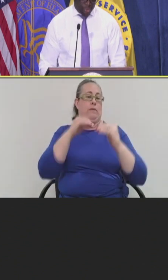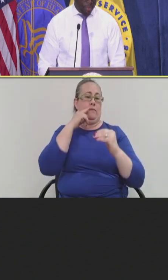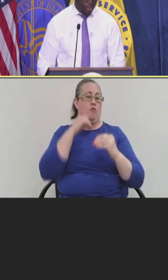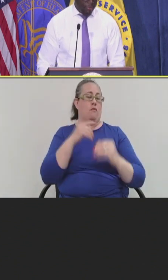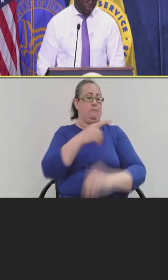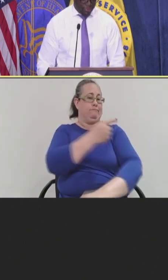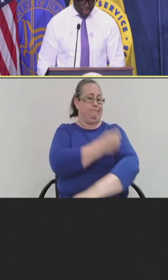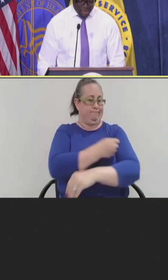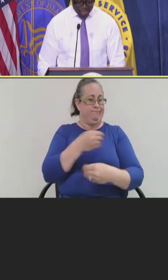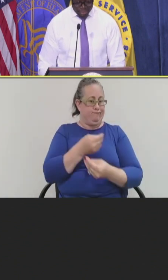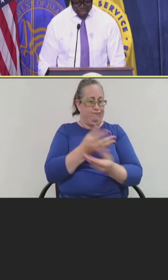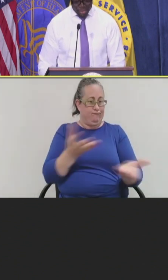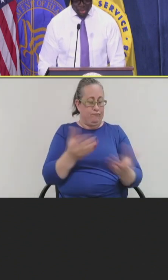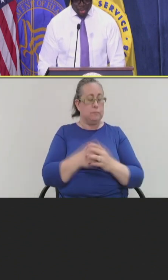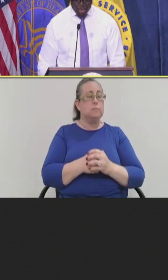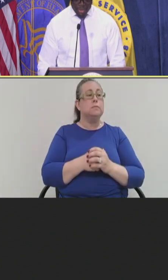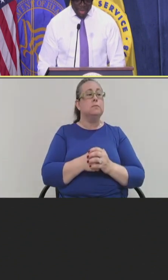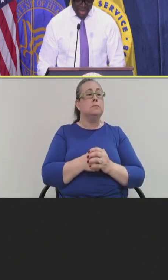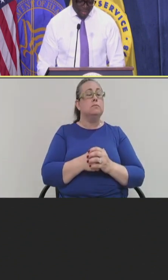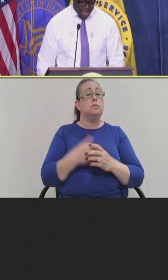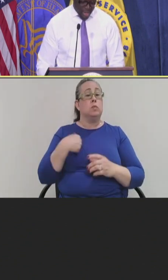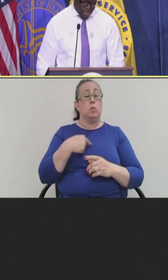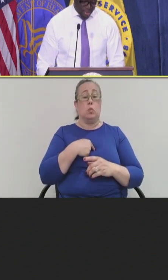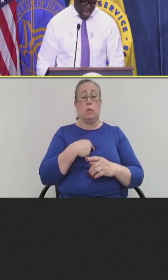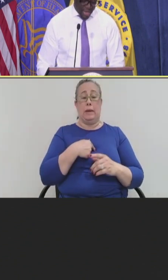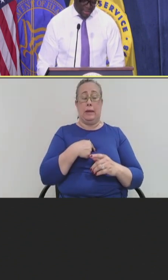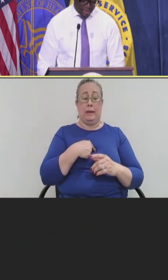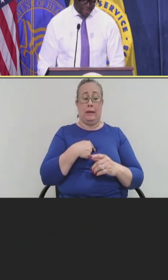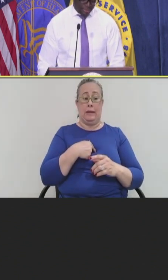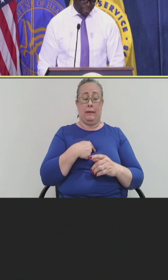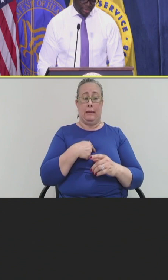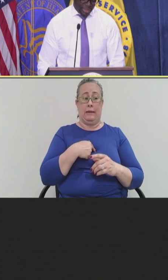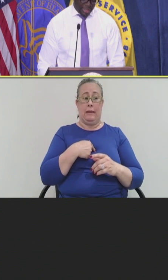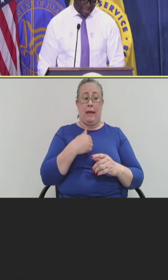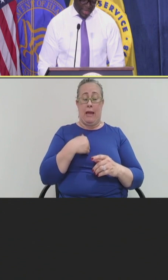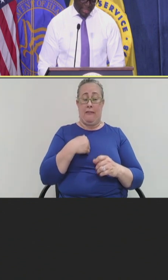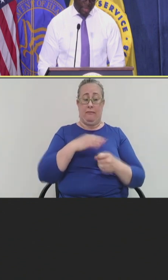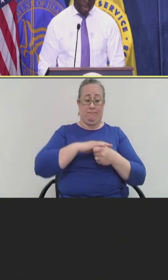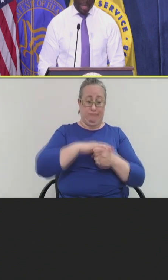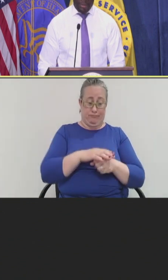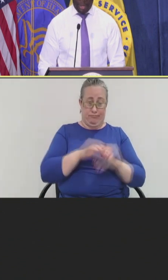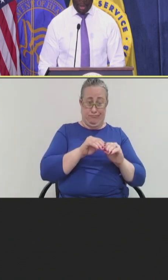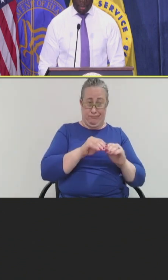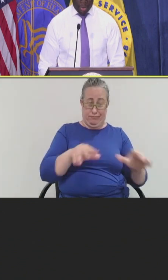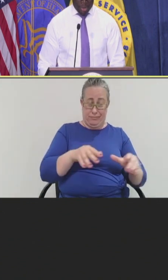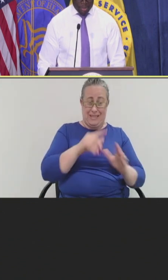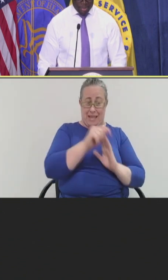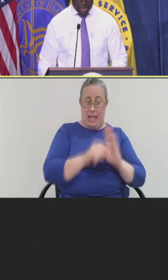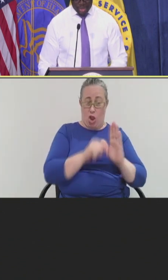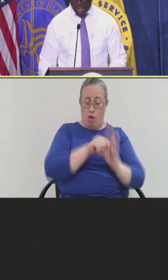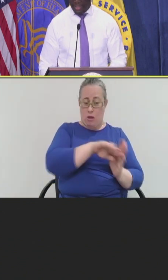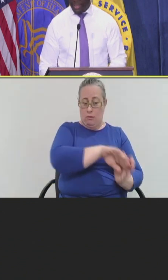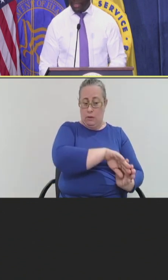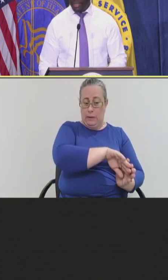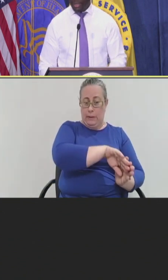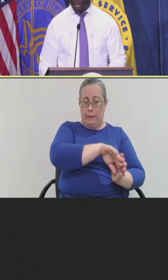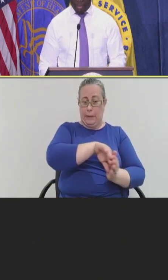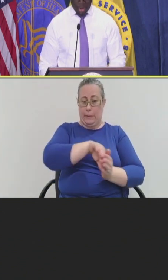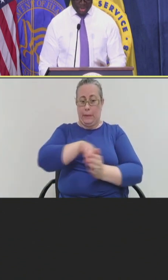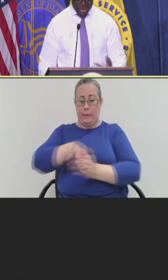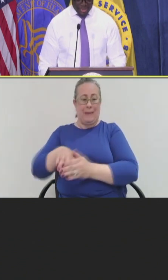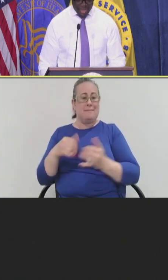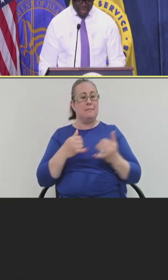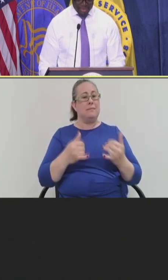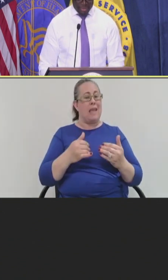As we move to put the pandemic era behind, internally we are discussing